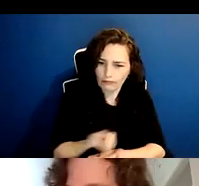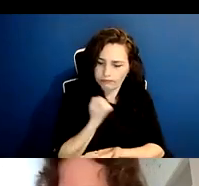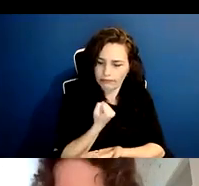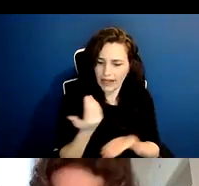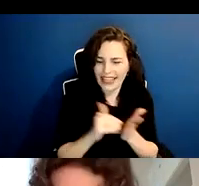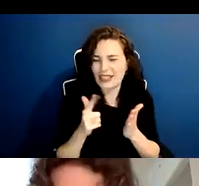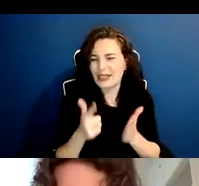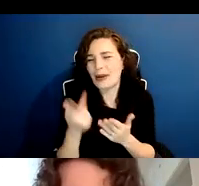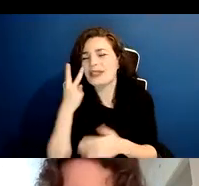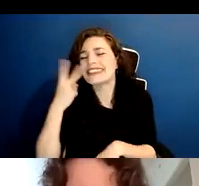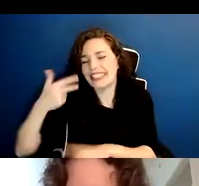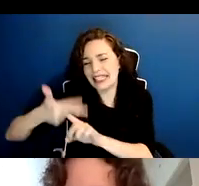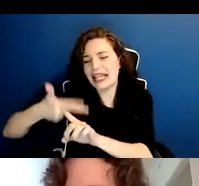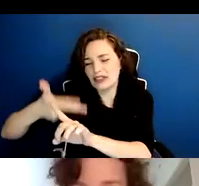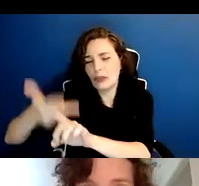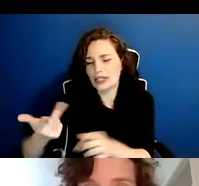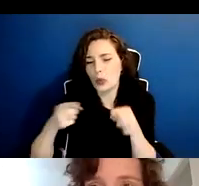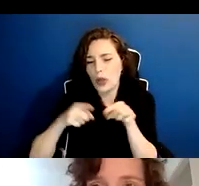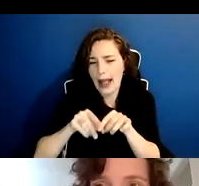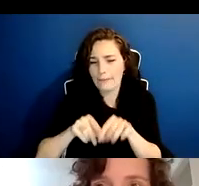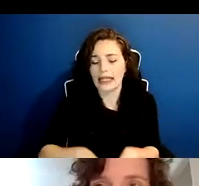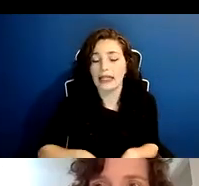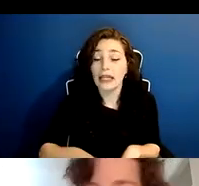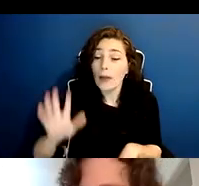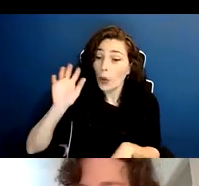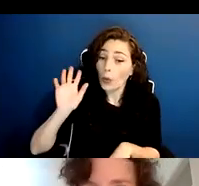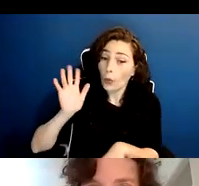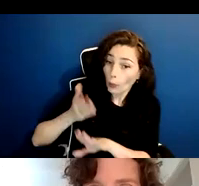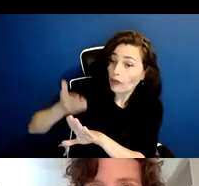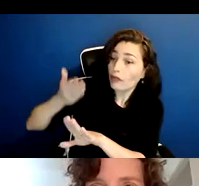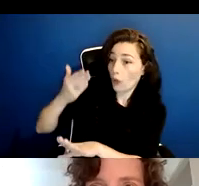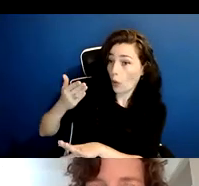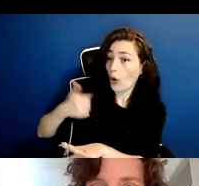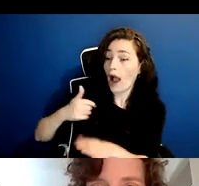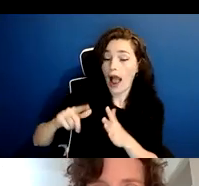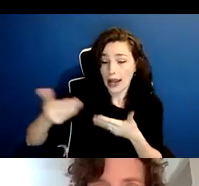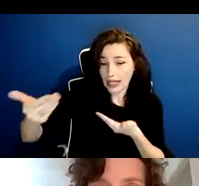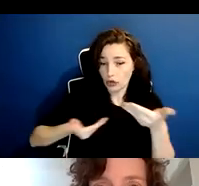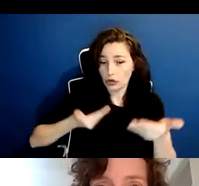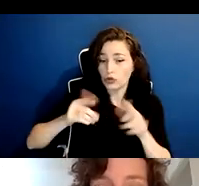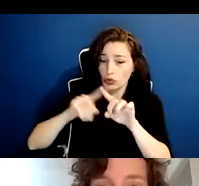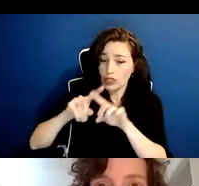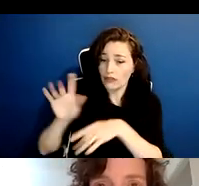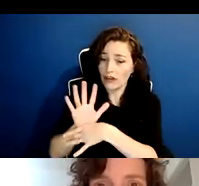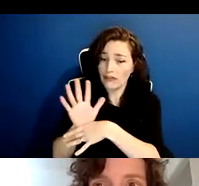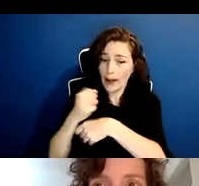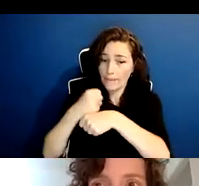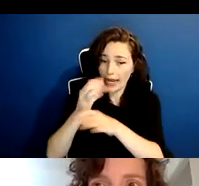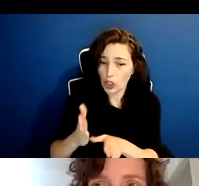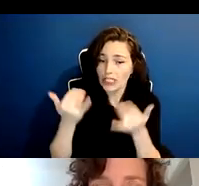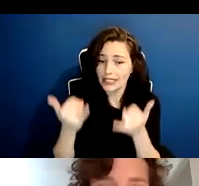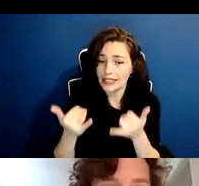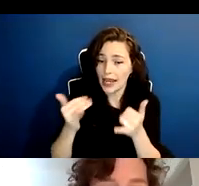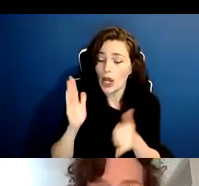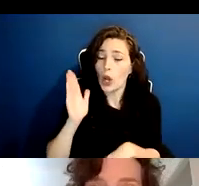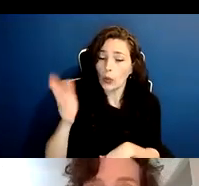coming months. Now, the one thing I want to, before I get to introducing our filmmakers today, we are